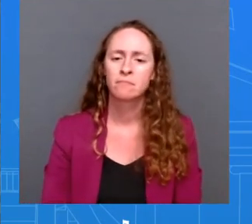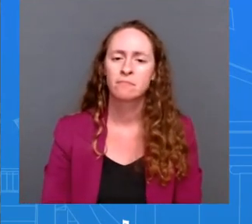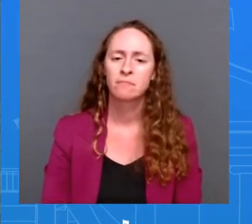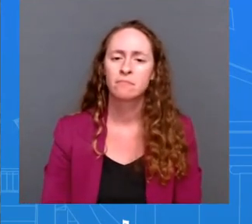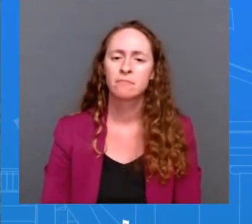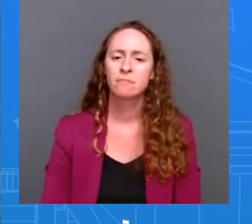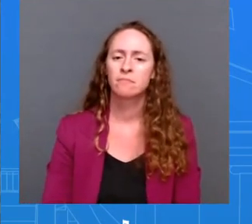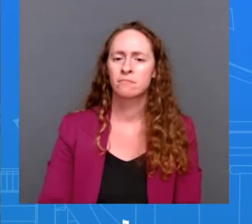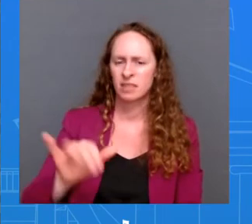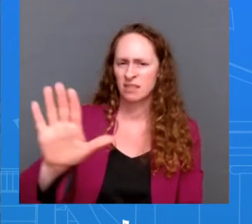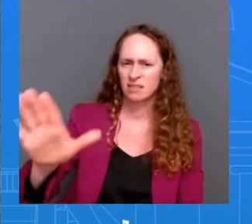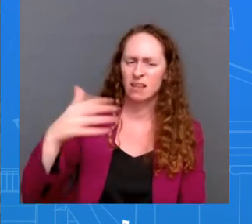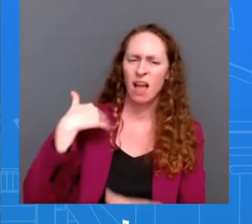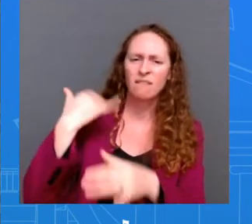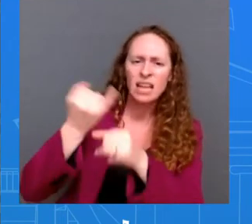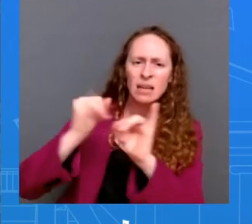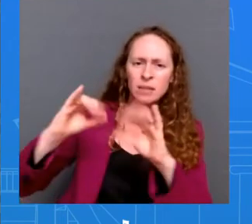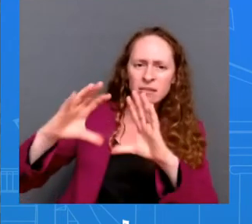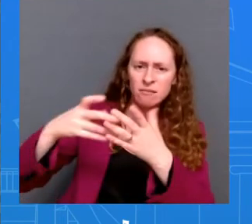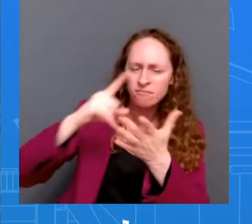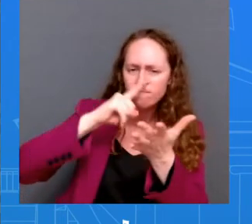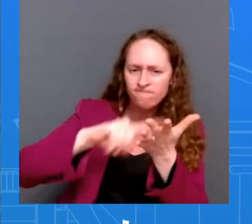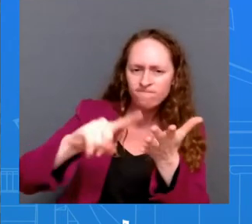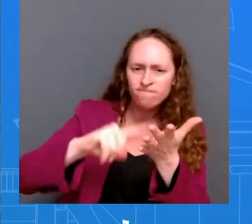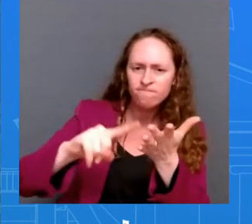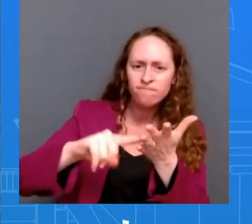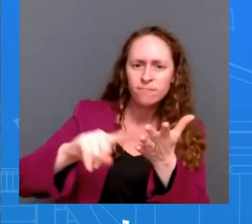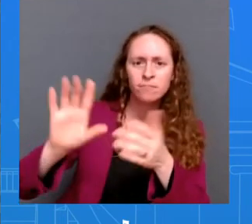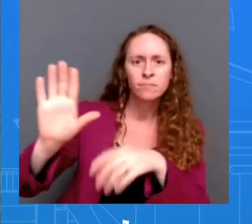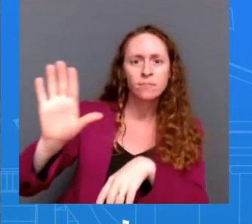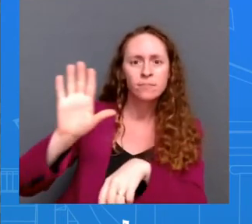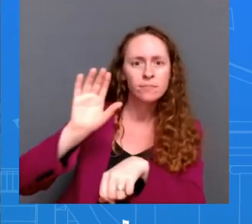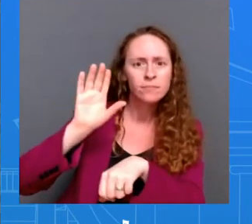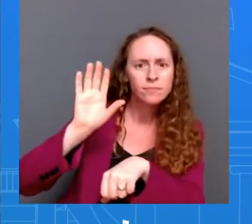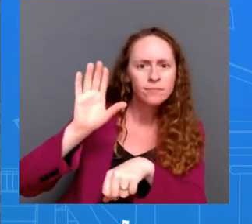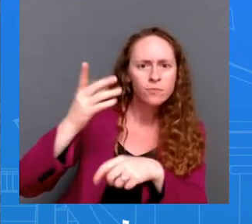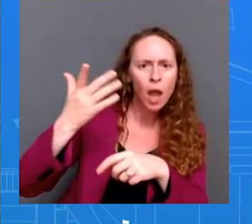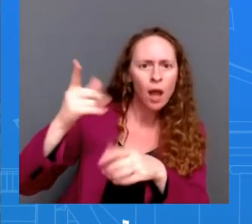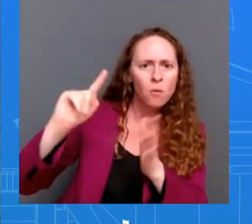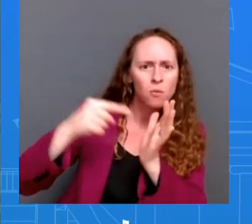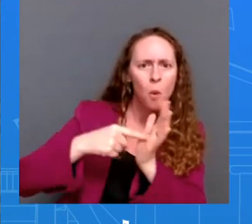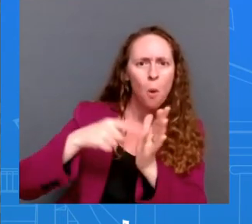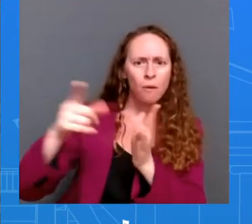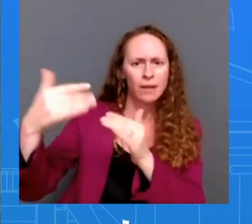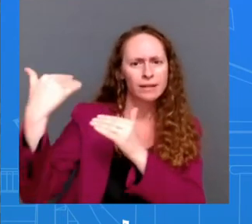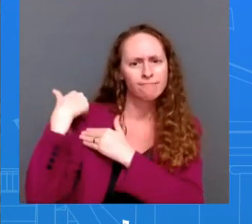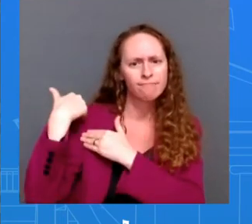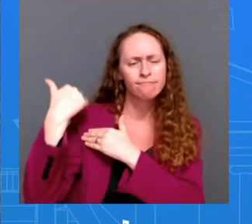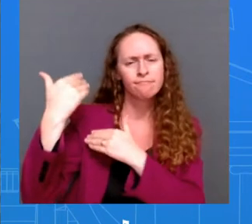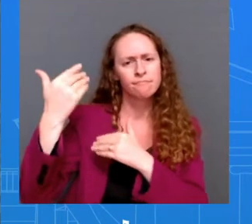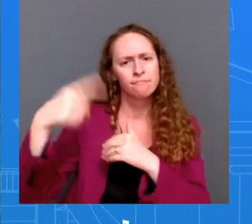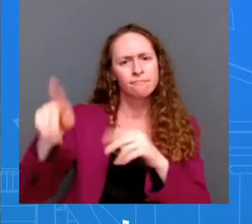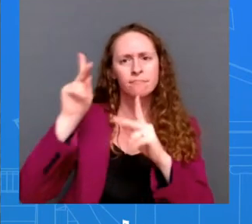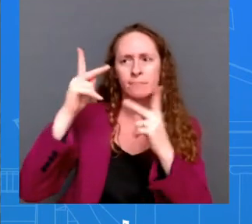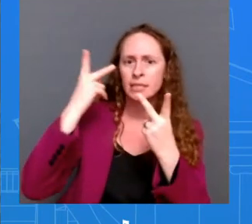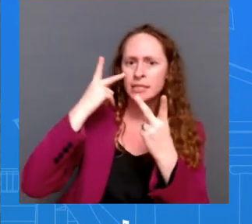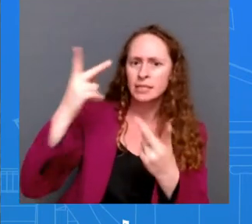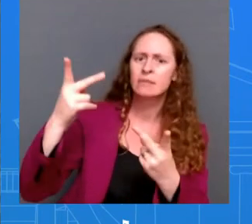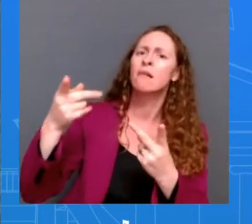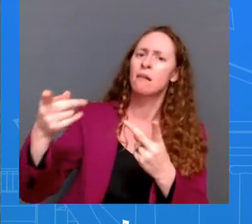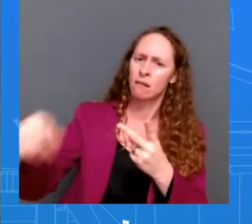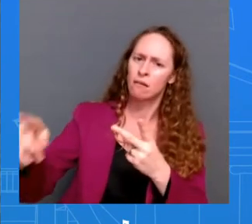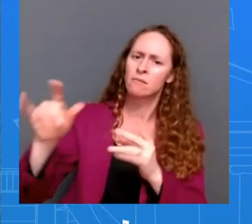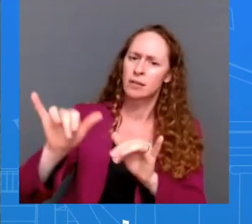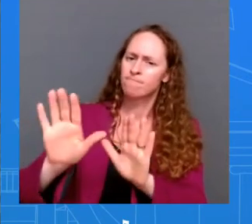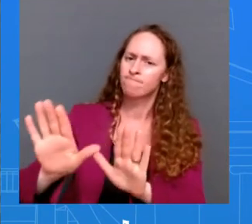an important function in ensuring accountability for the American people. That still stands. He believes that. So, you know, again, we've